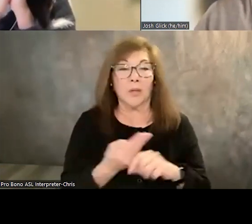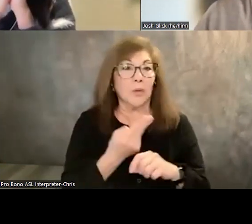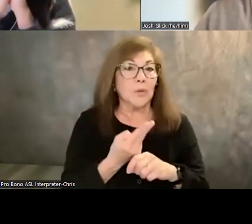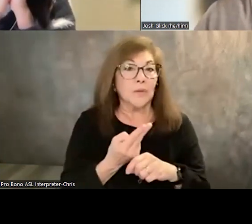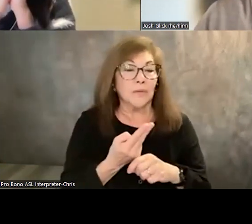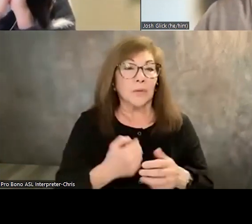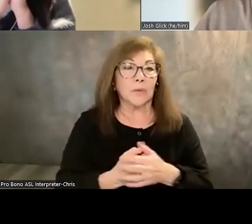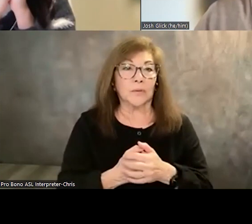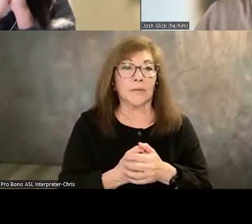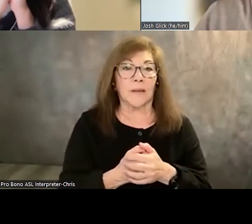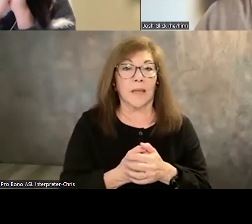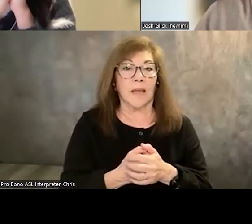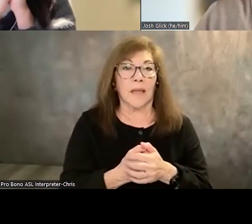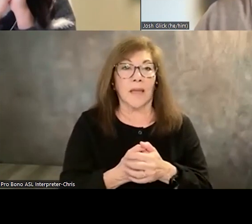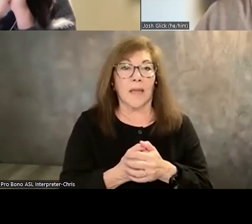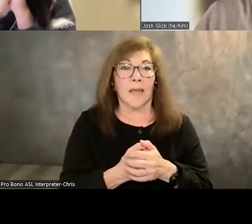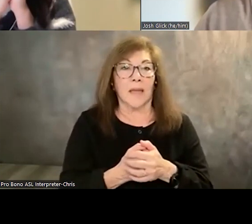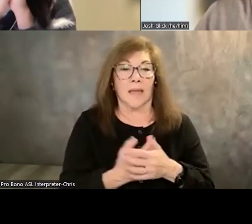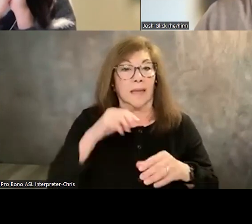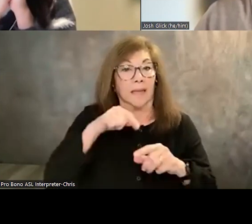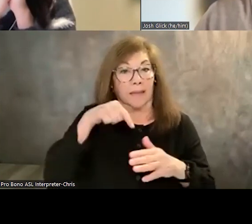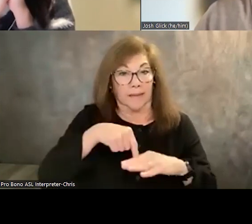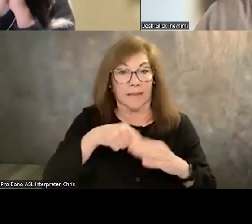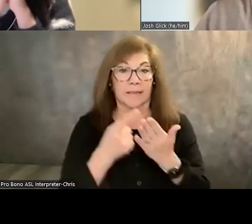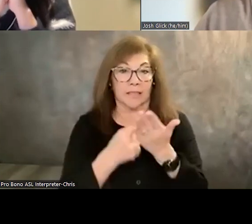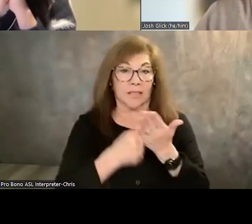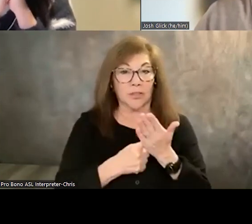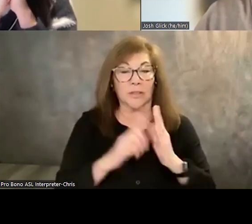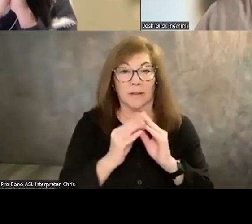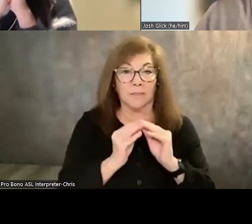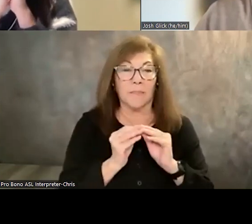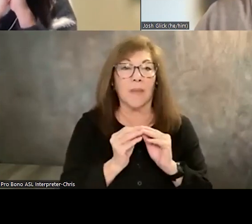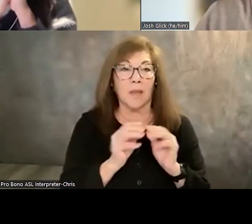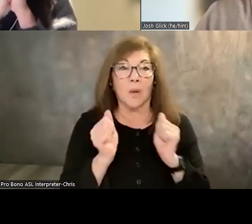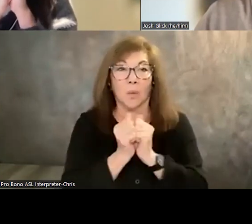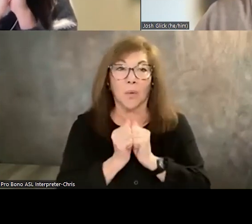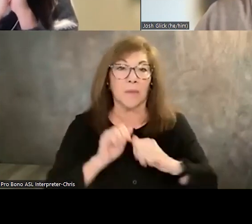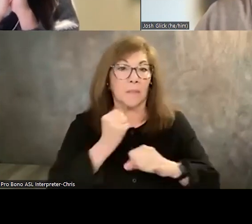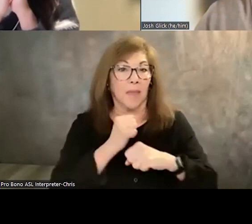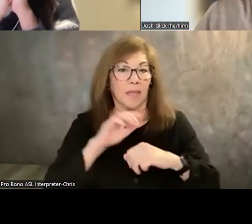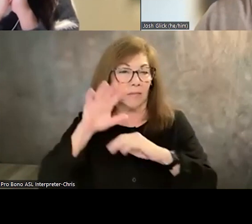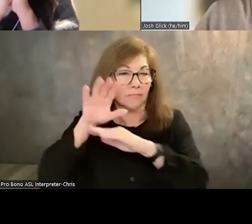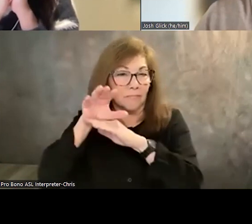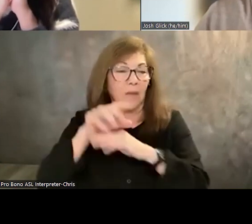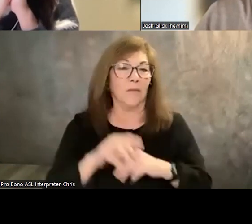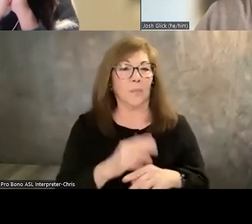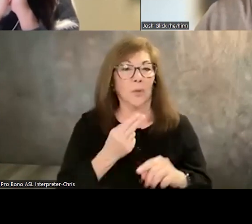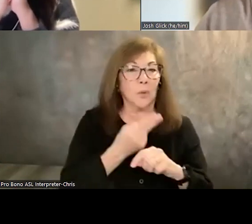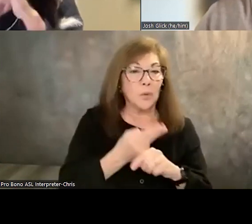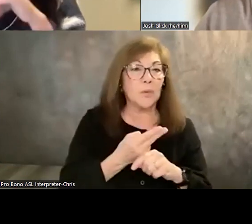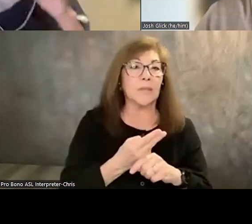frame our lens in this discussion is that alongside making this film, which obviously uses